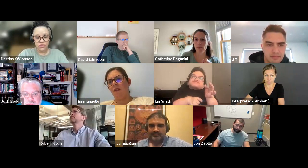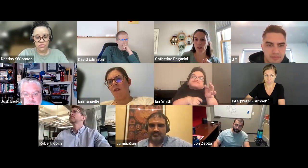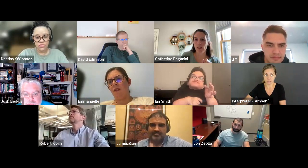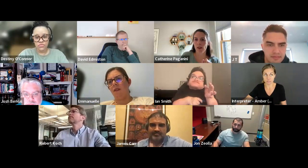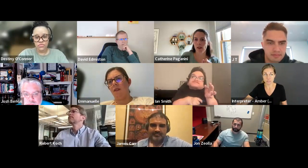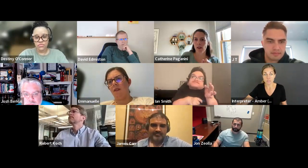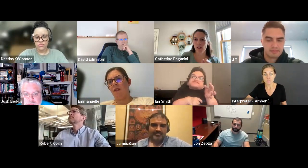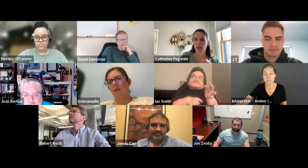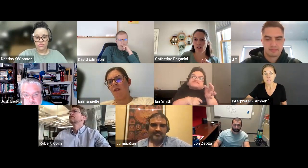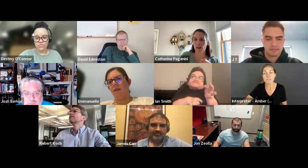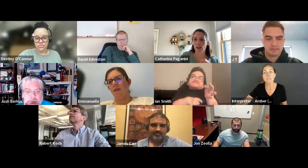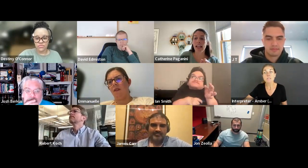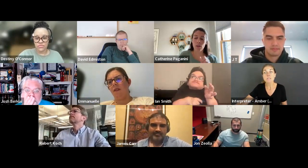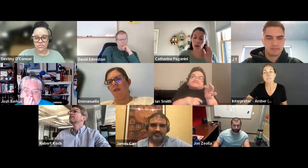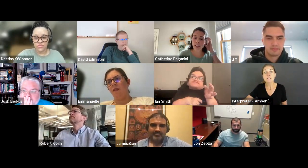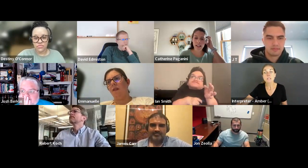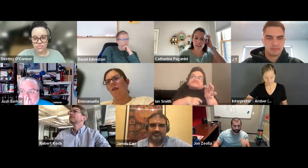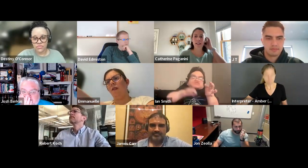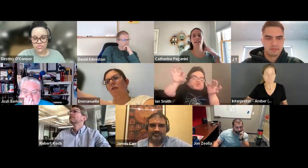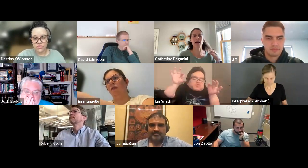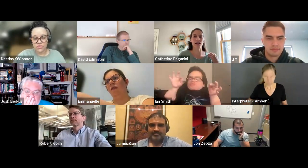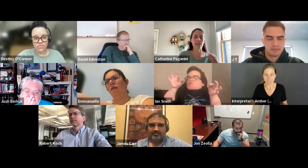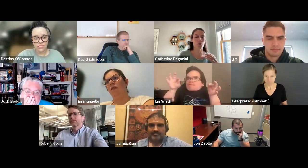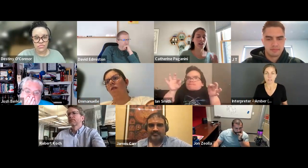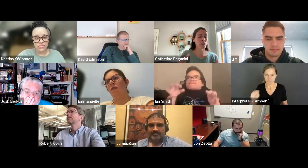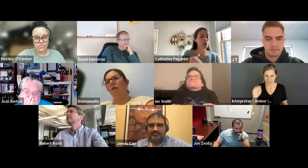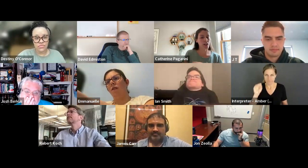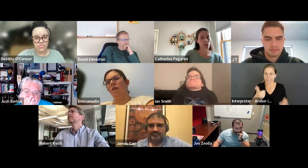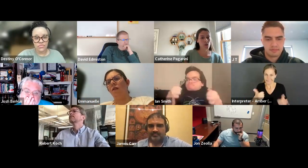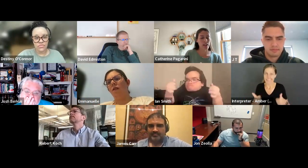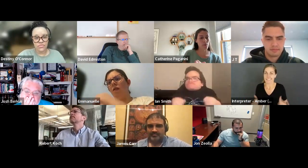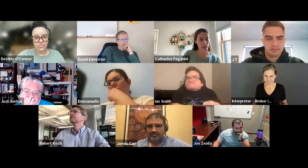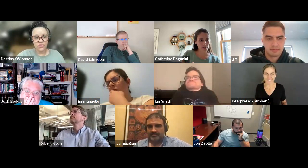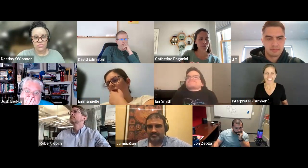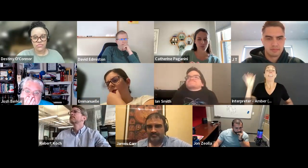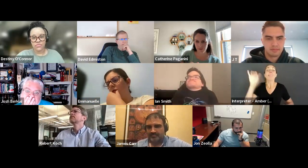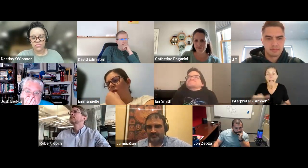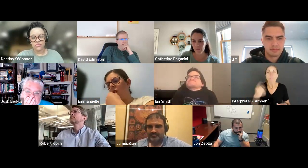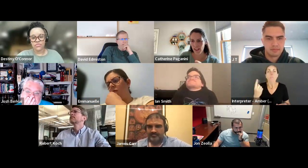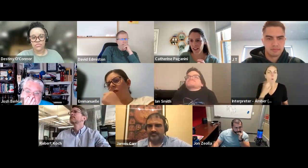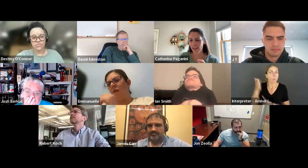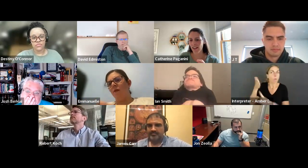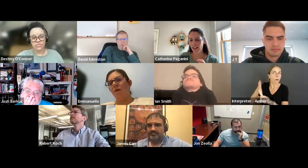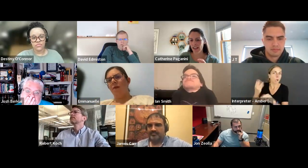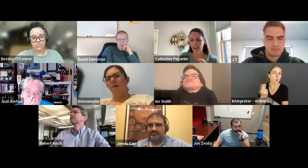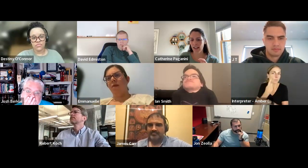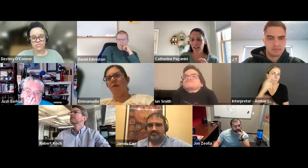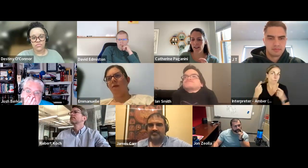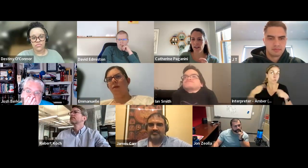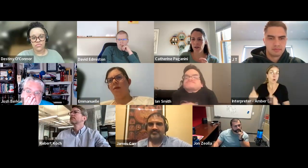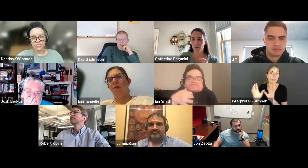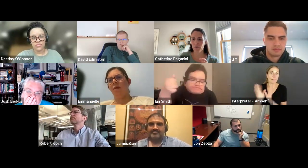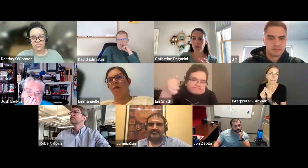you're reading from, yes? Yeah, the one that, exactly. That's the one that we're going to use at the meeting. And